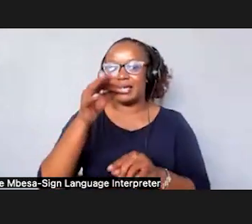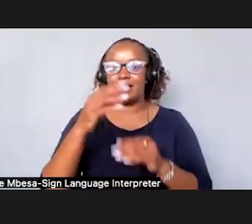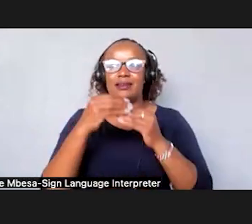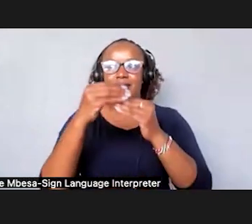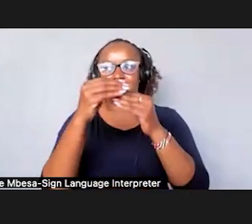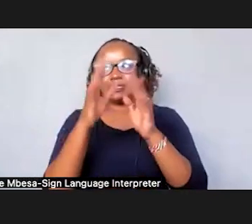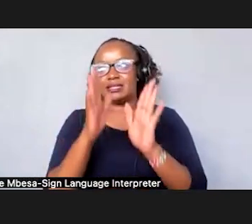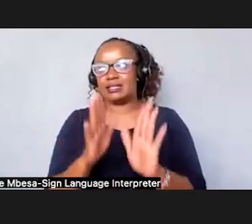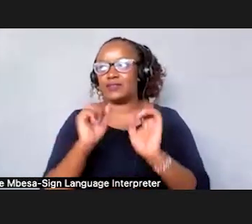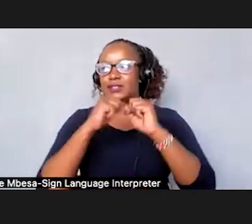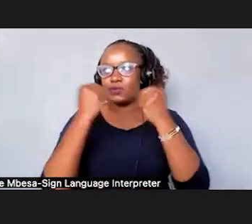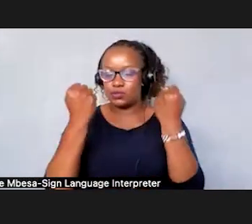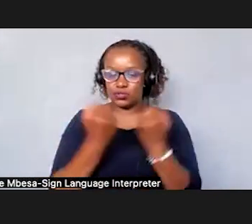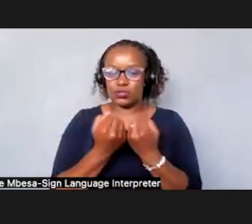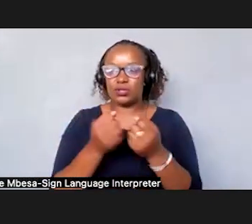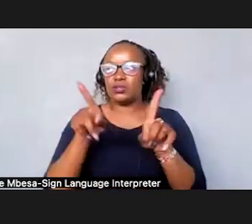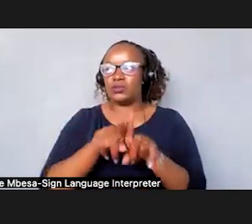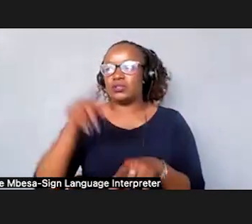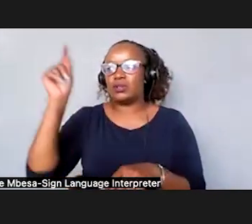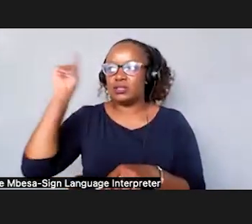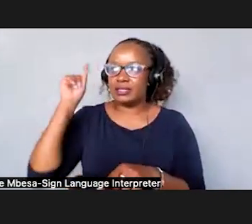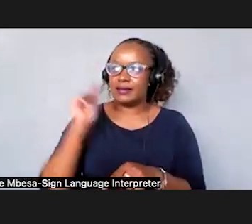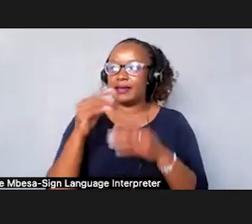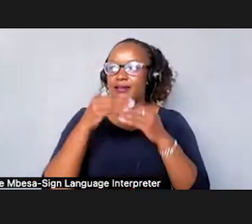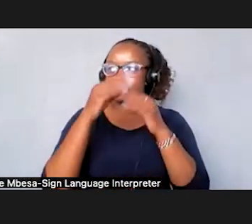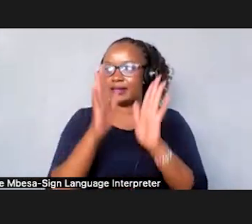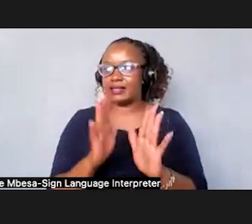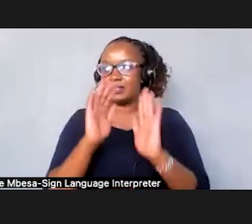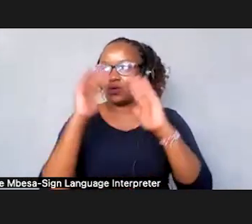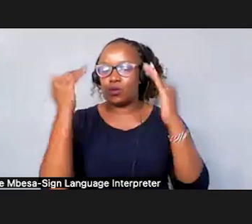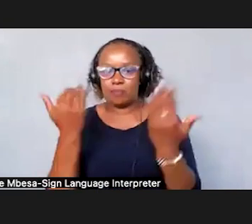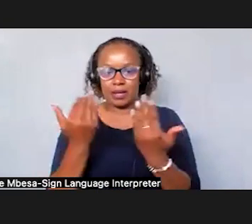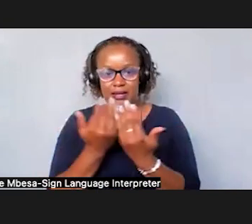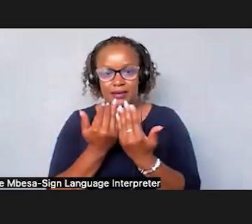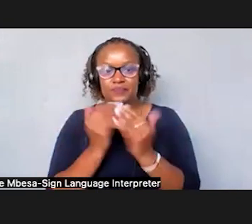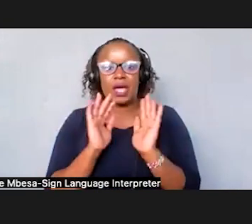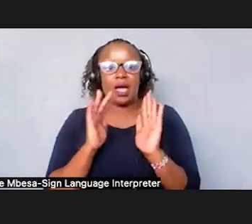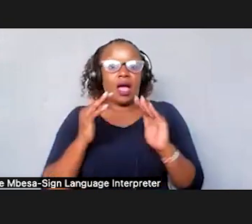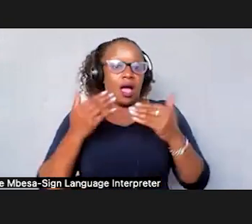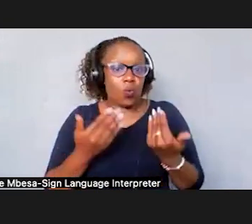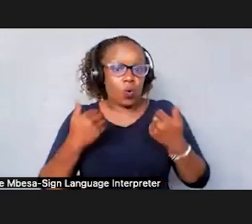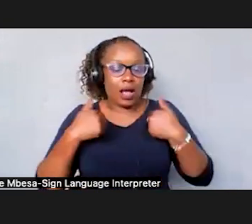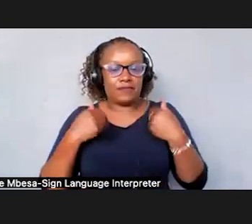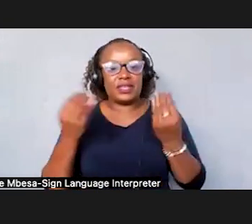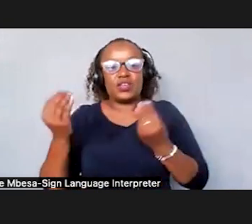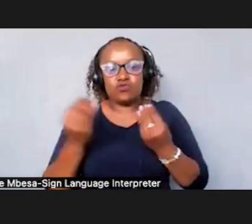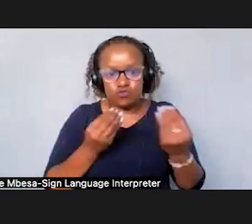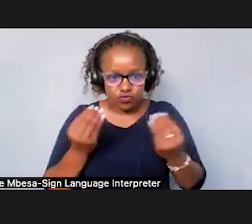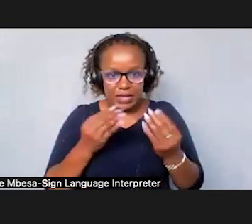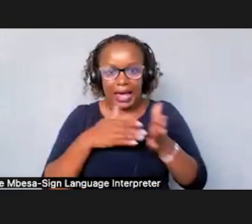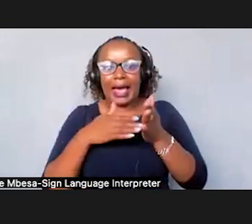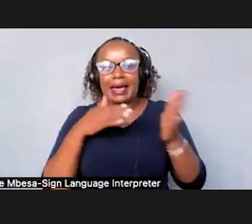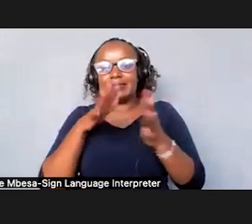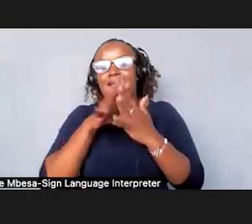gender justice movements globally. How has the Youth Anti-FGM Network in Kenya